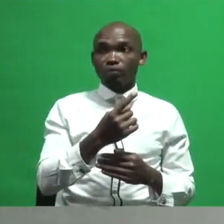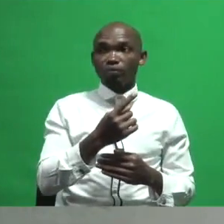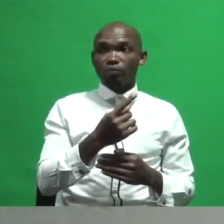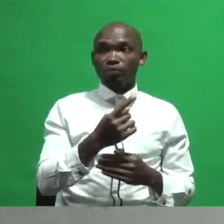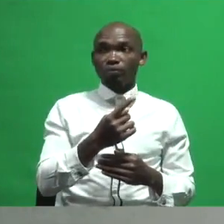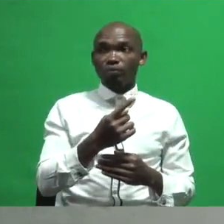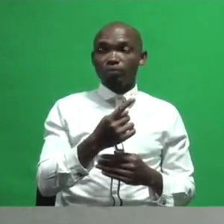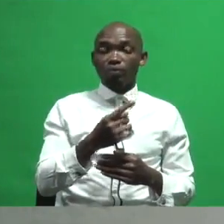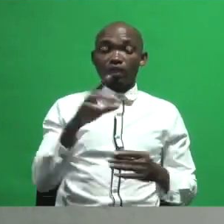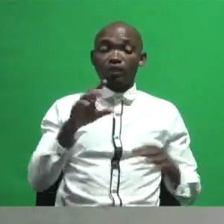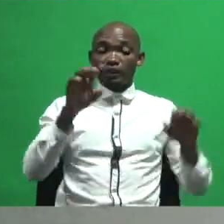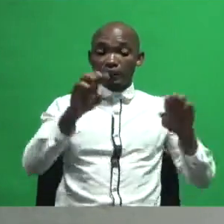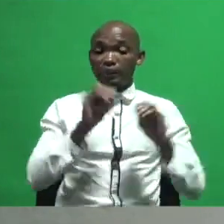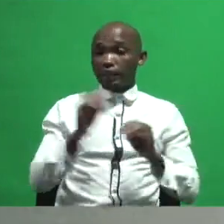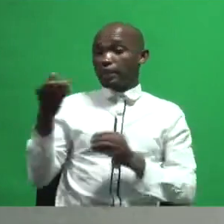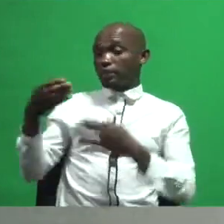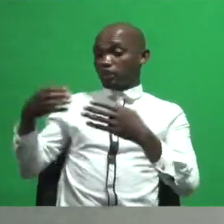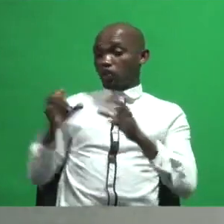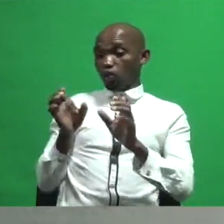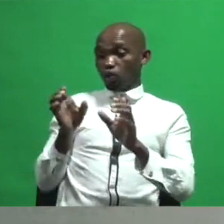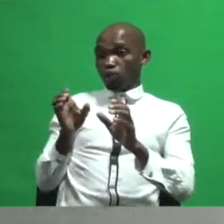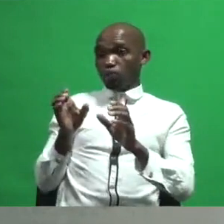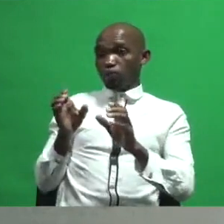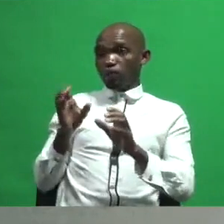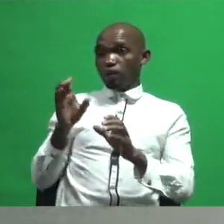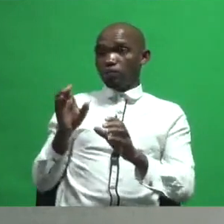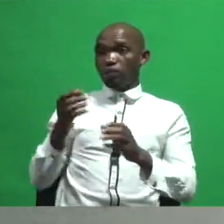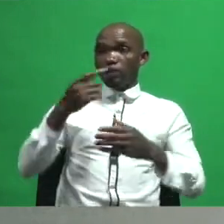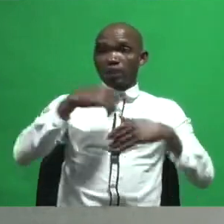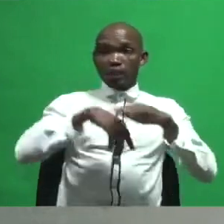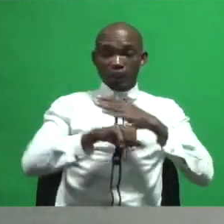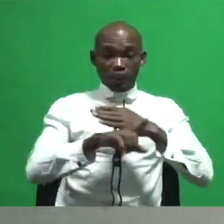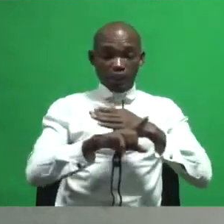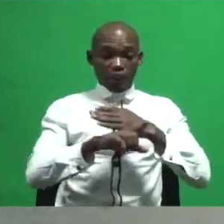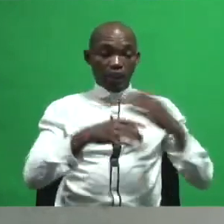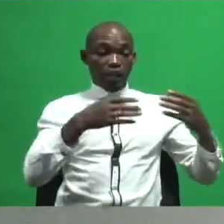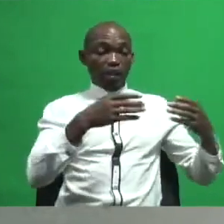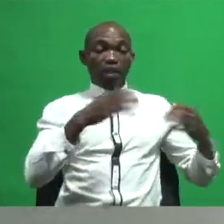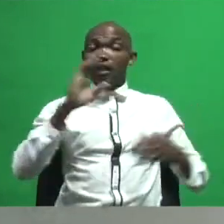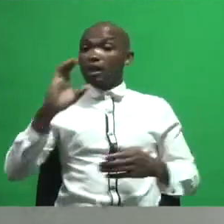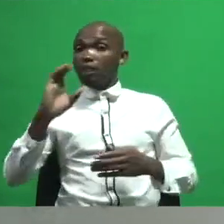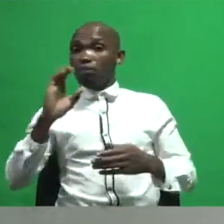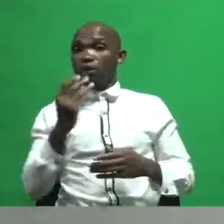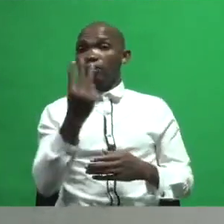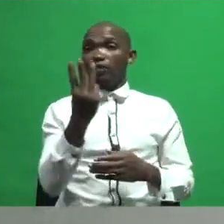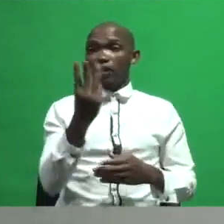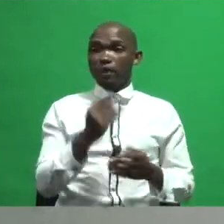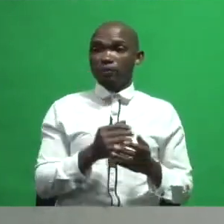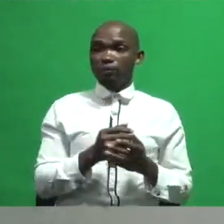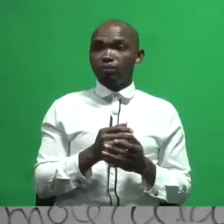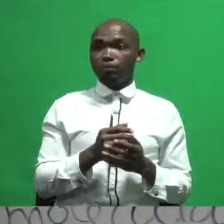So let us detach this group of alkyl group and attach to the carbon 3